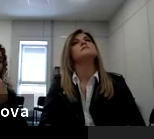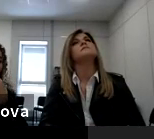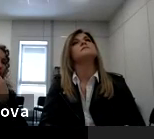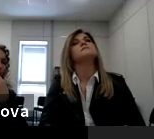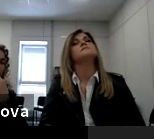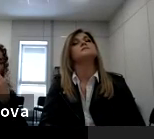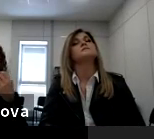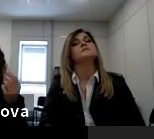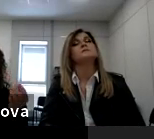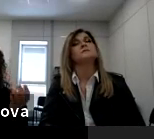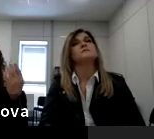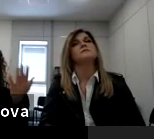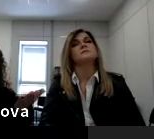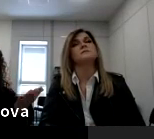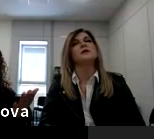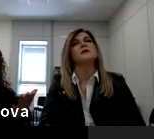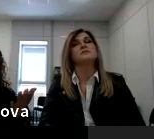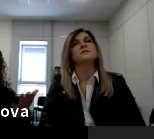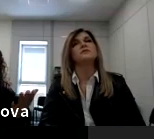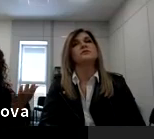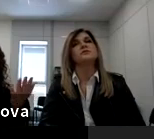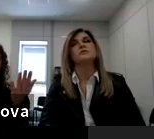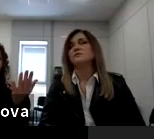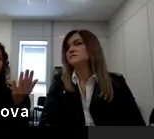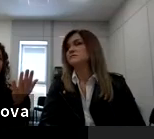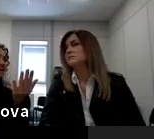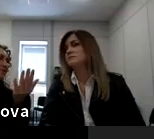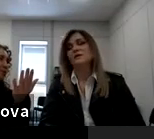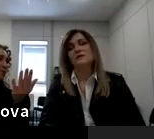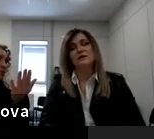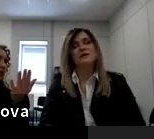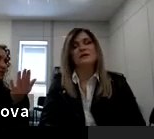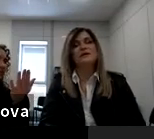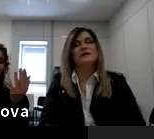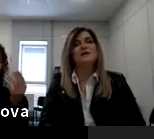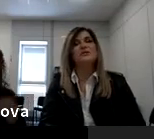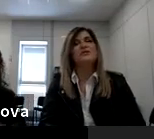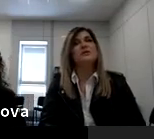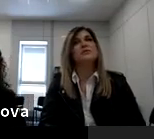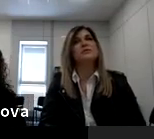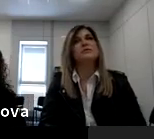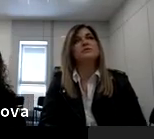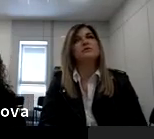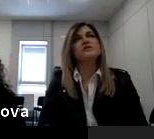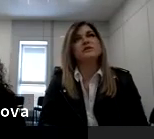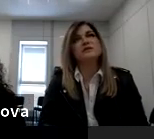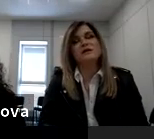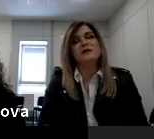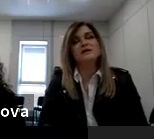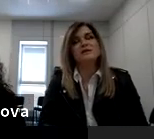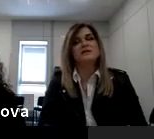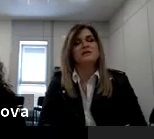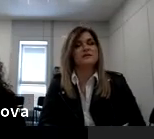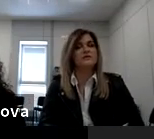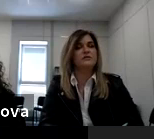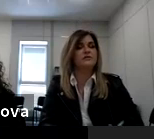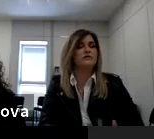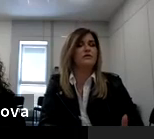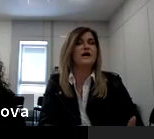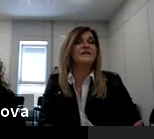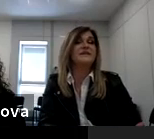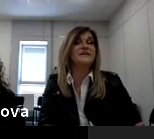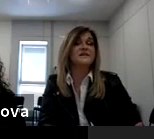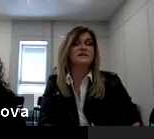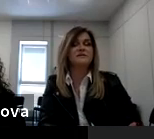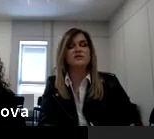new product, so yeah, we are waiting. We are waiting. Usually, projects they last,